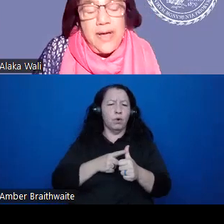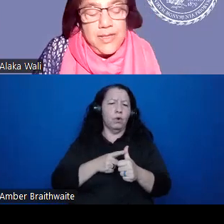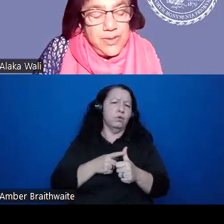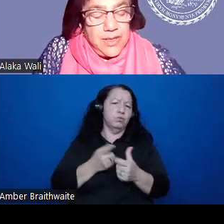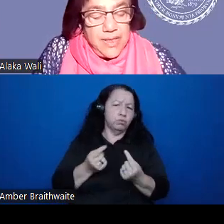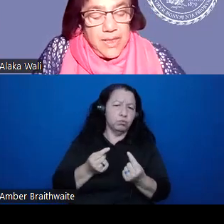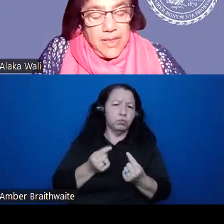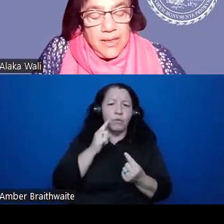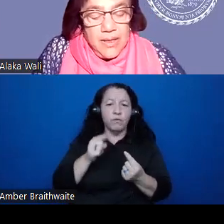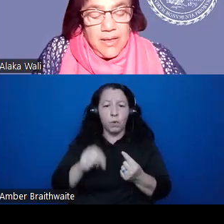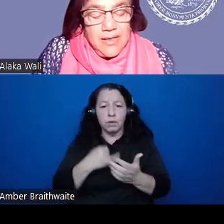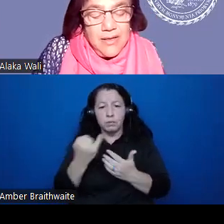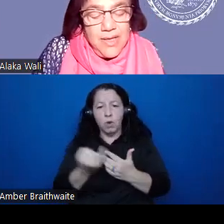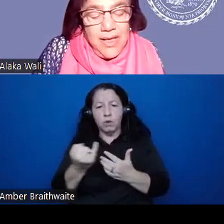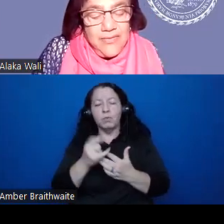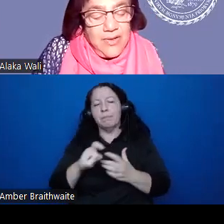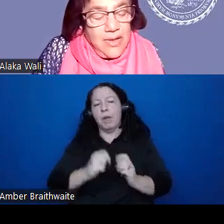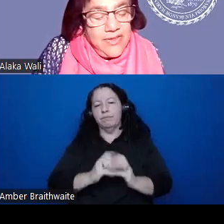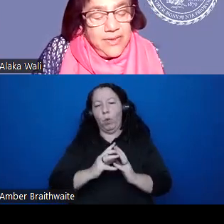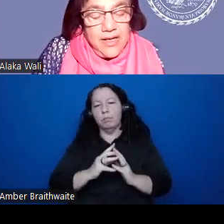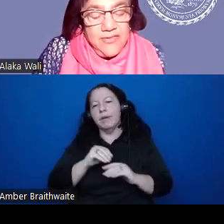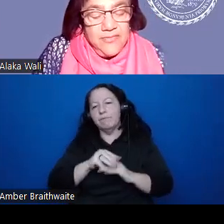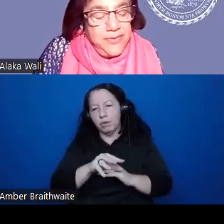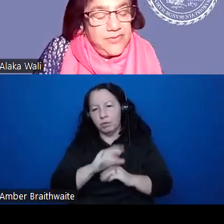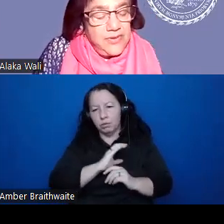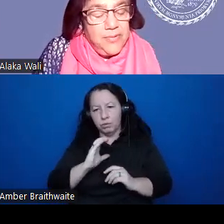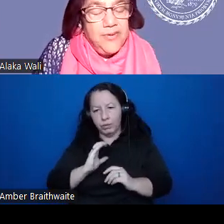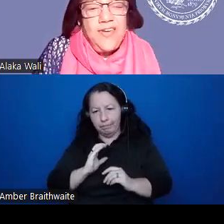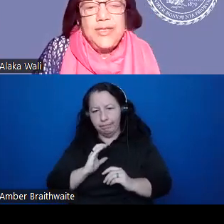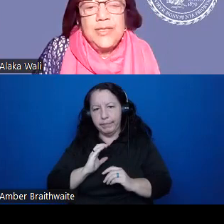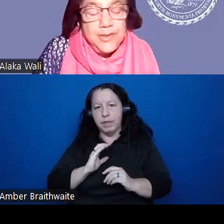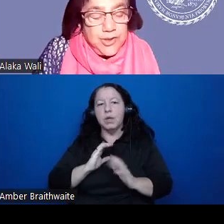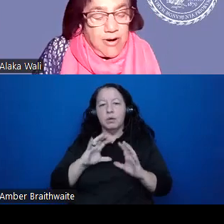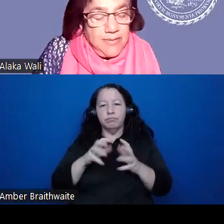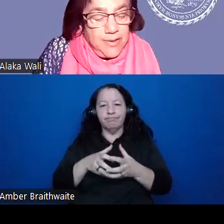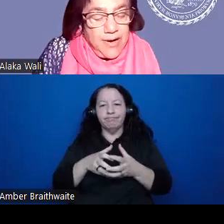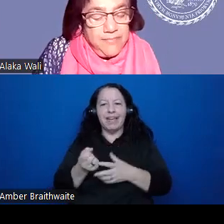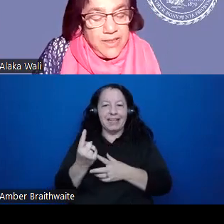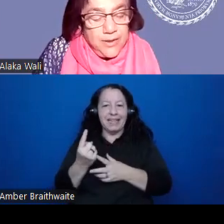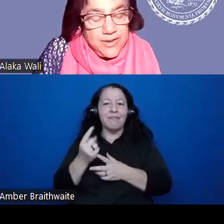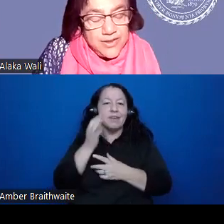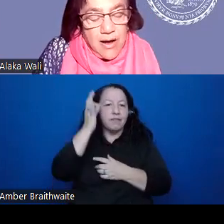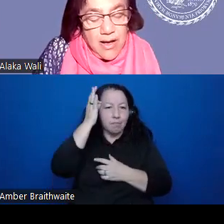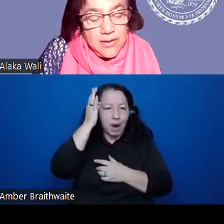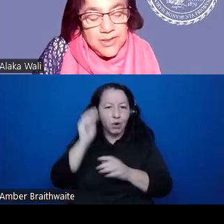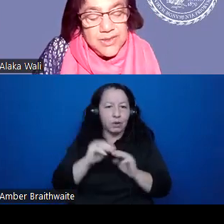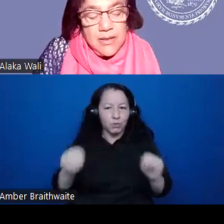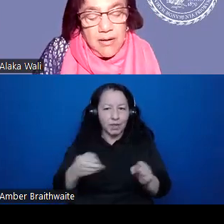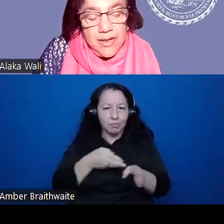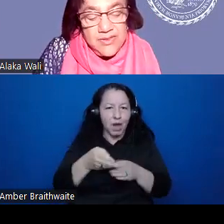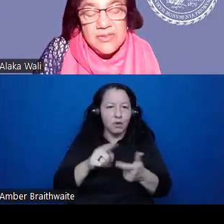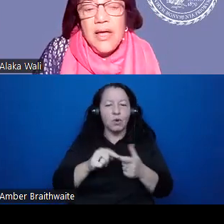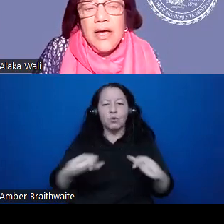an advisory committee. The committee of 11 Native museum professionals, tribal leaders, scholars,